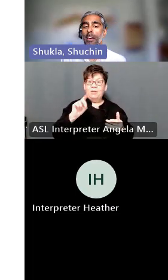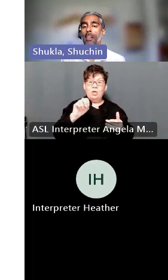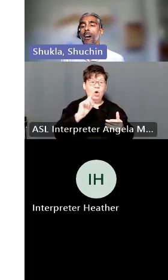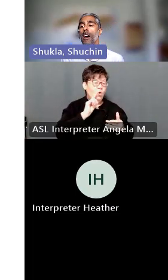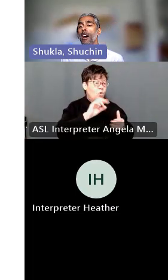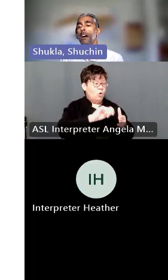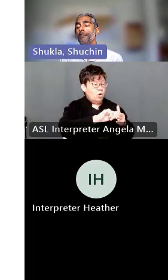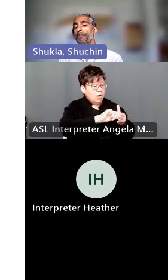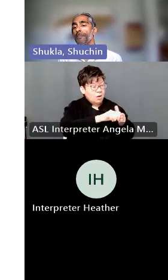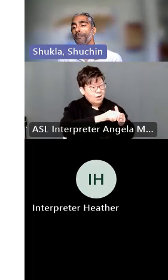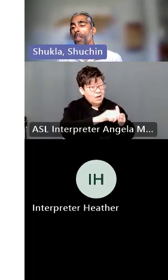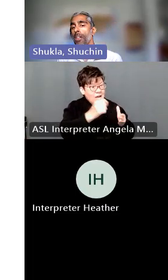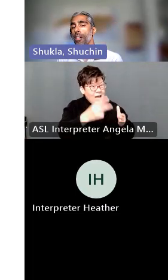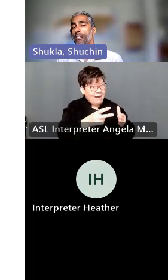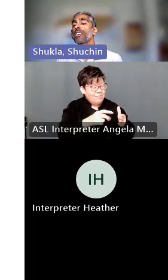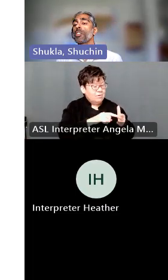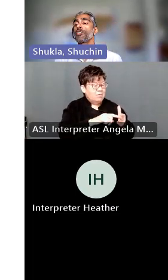way, let's say.